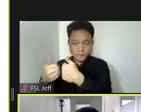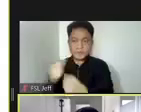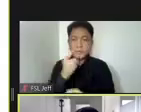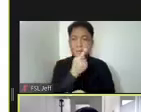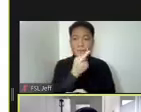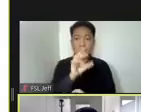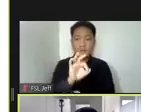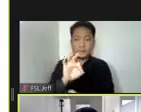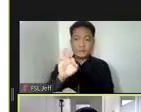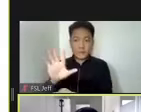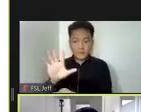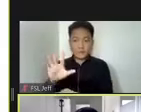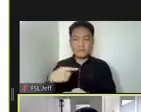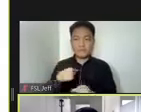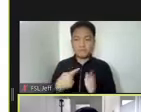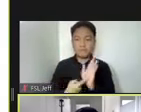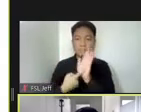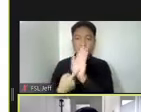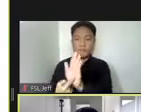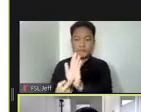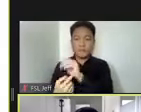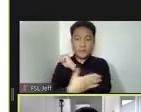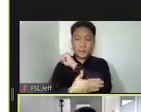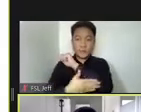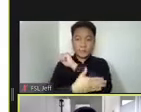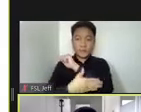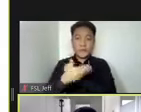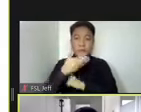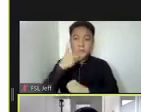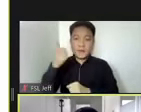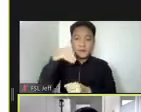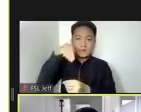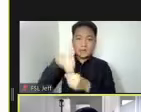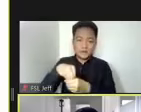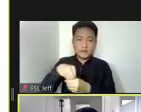slide. 2001, when I shifted to swimming.